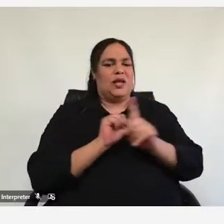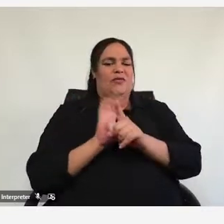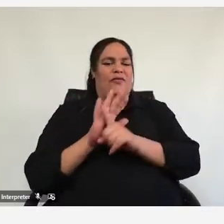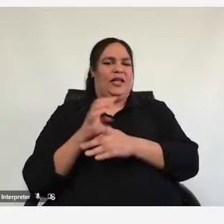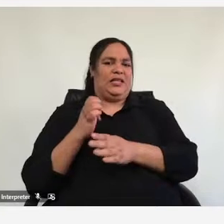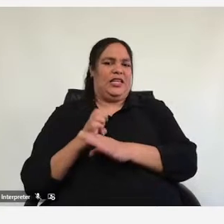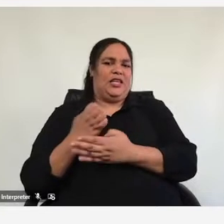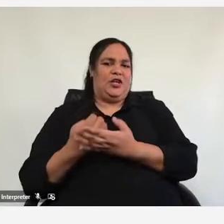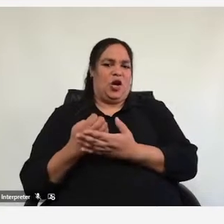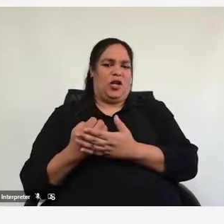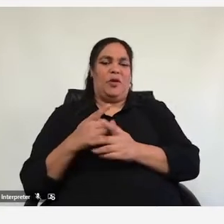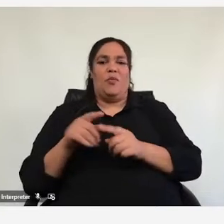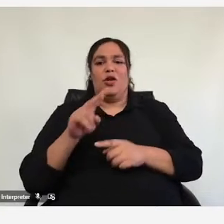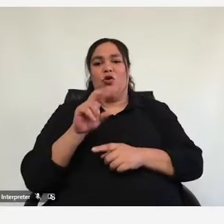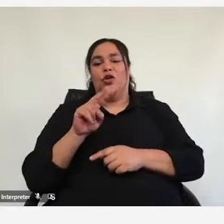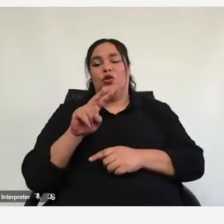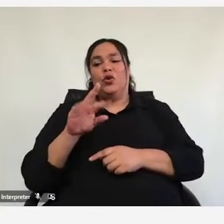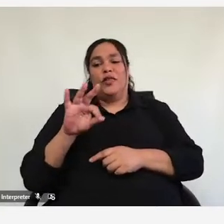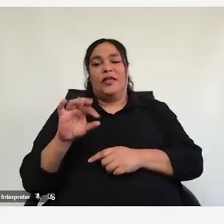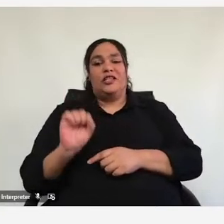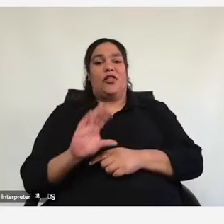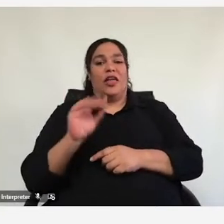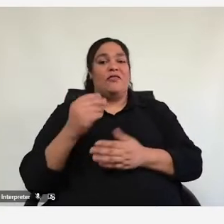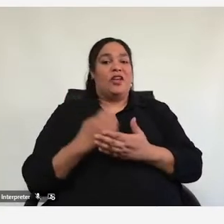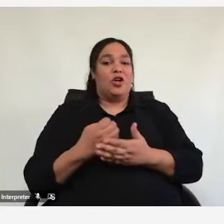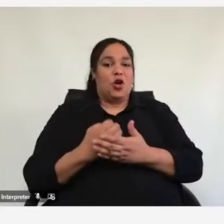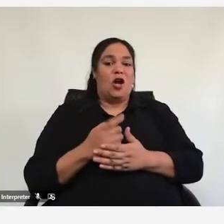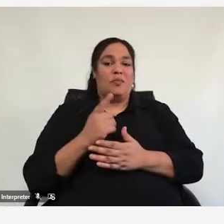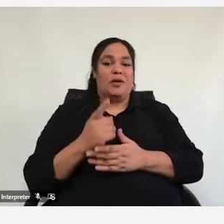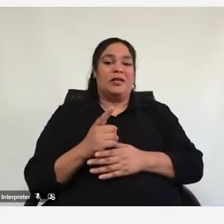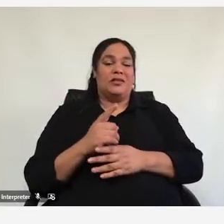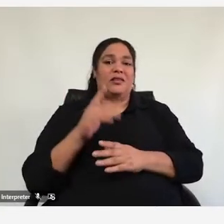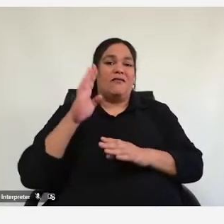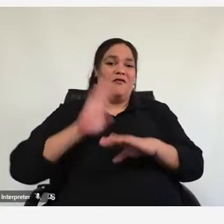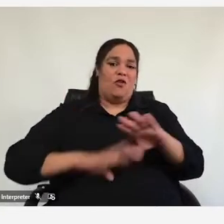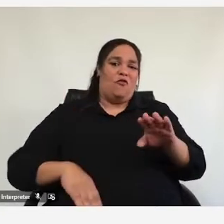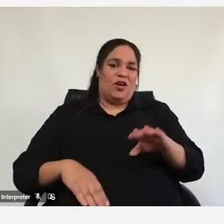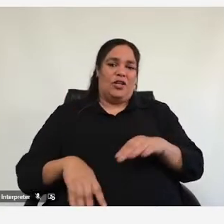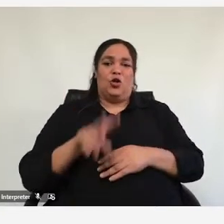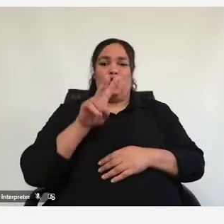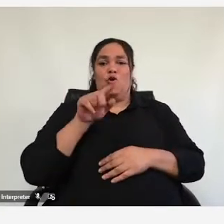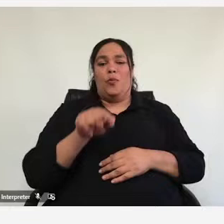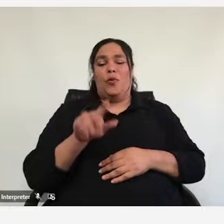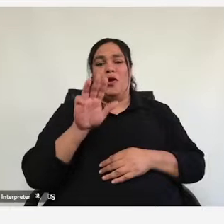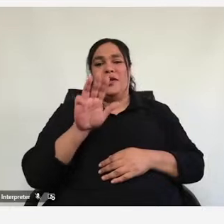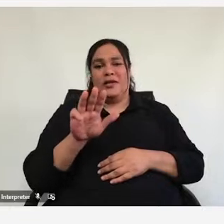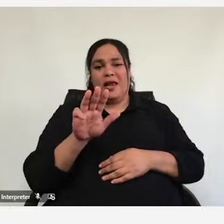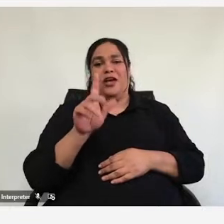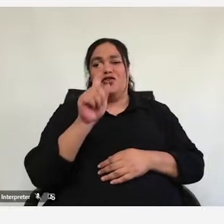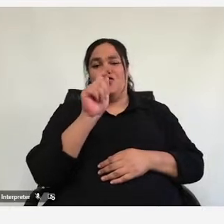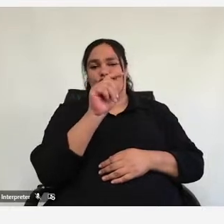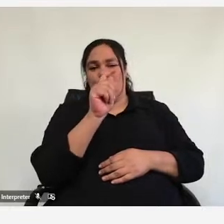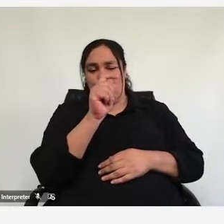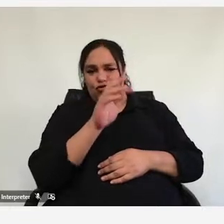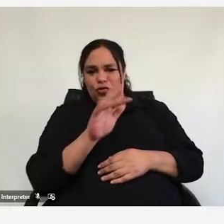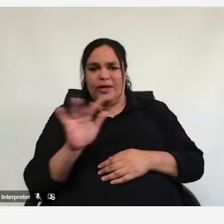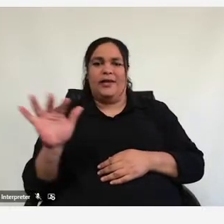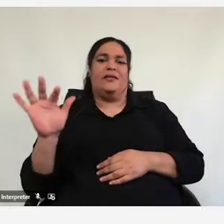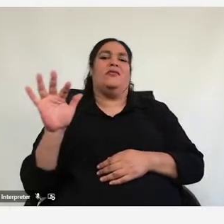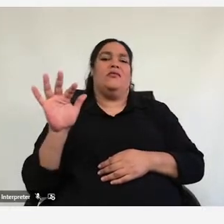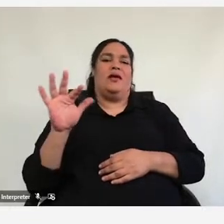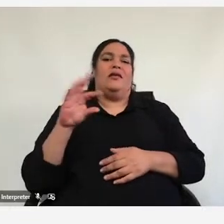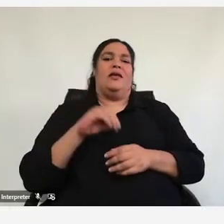economy, where in 2023, the South African economy forfeited 2.9 trillion rand